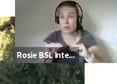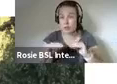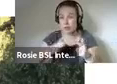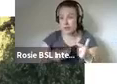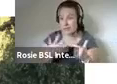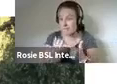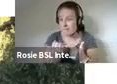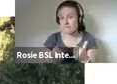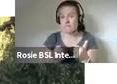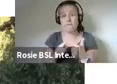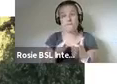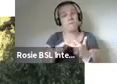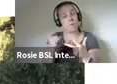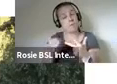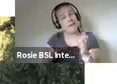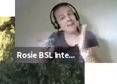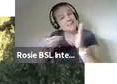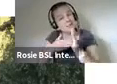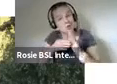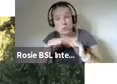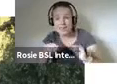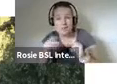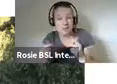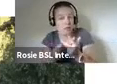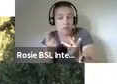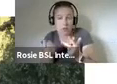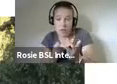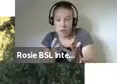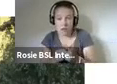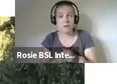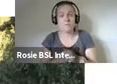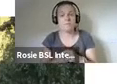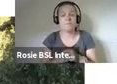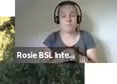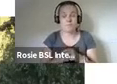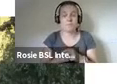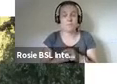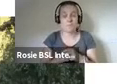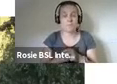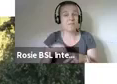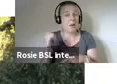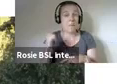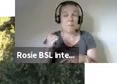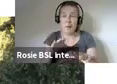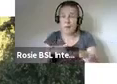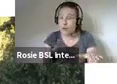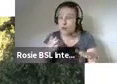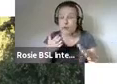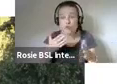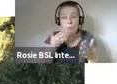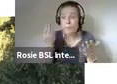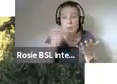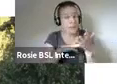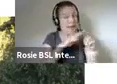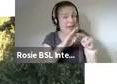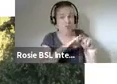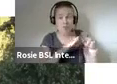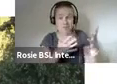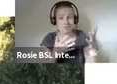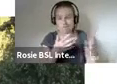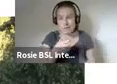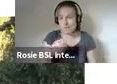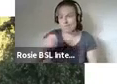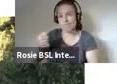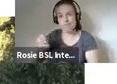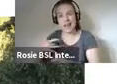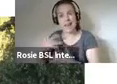or other additional need. It may be children that are orphaned, living with their grandparents, etc. So you